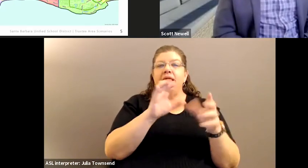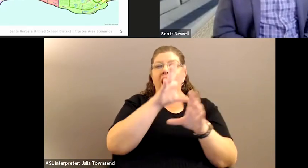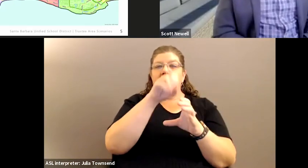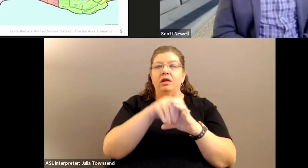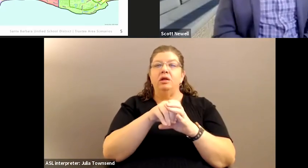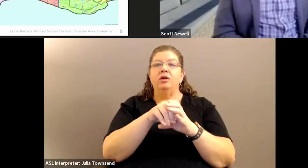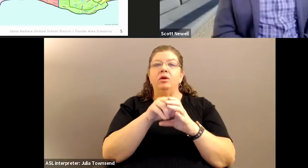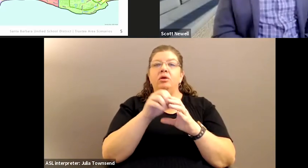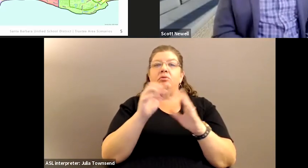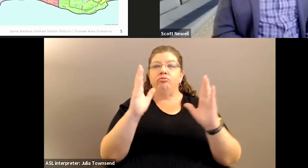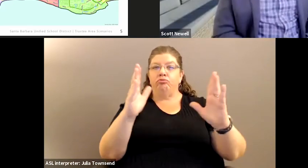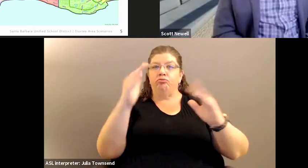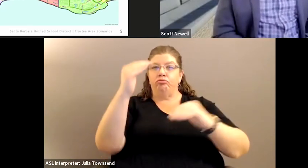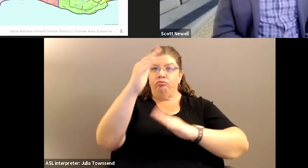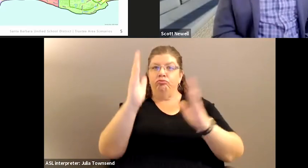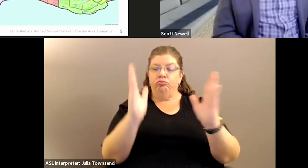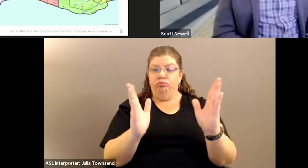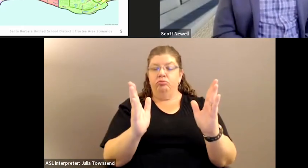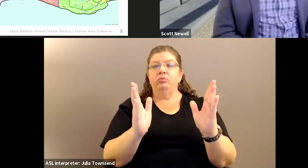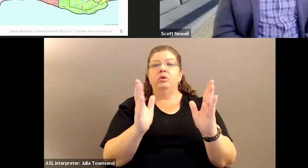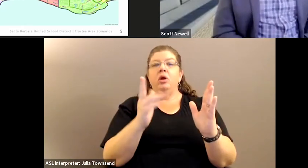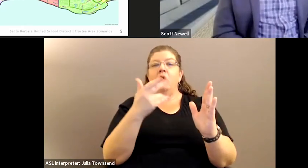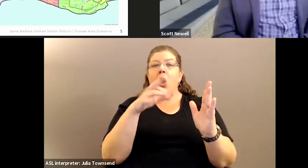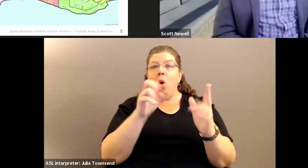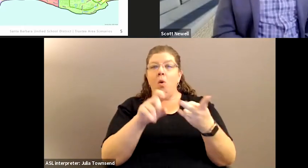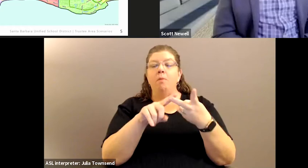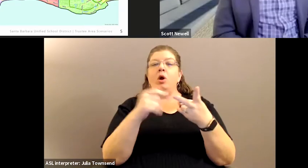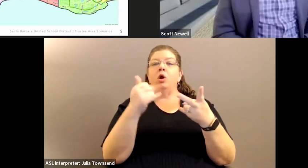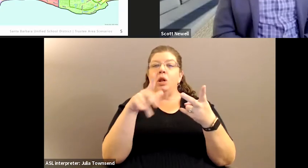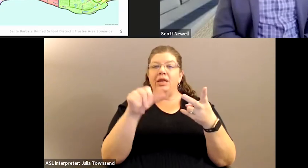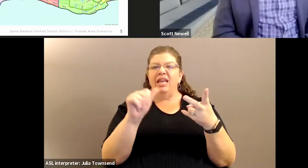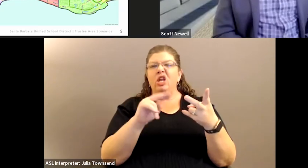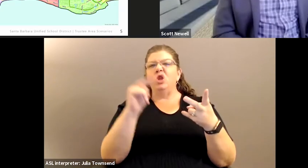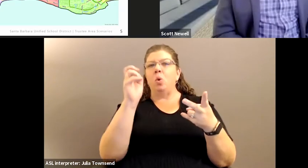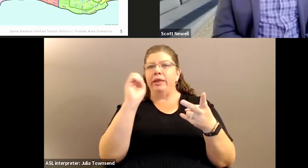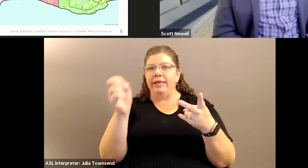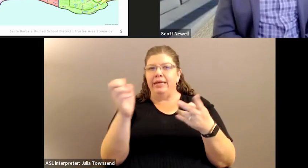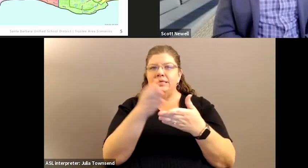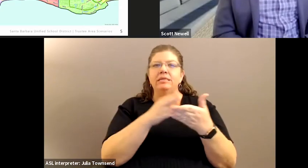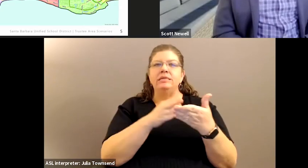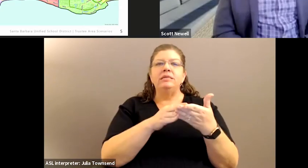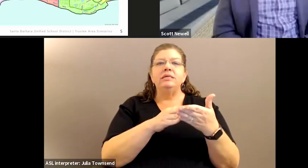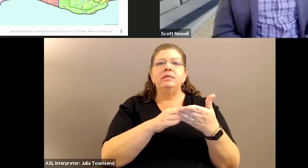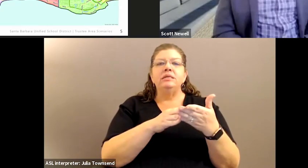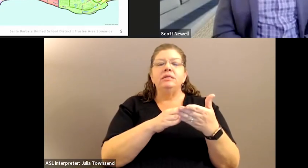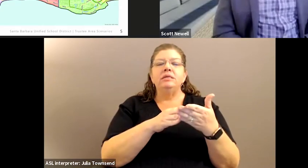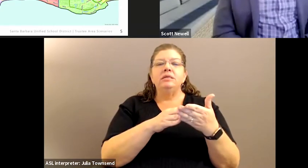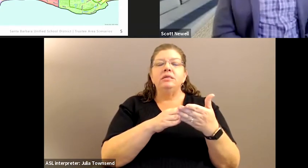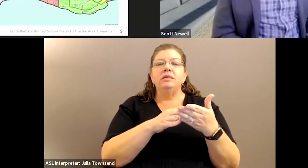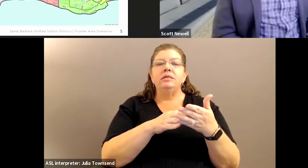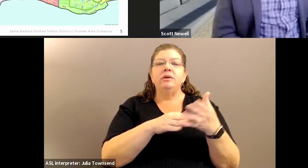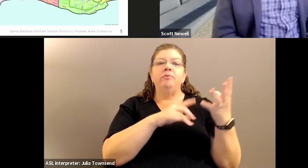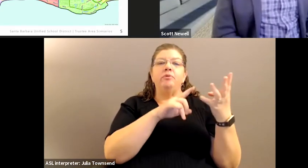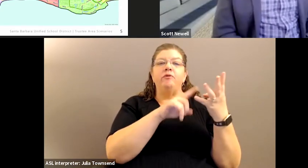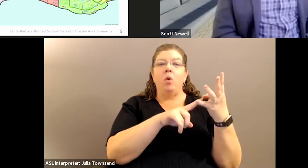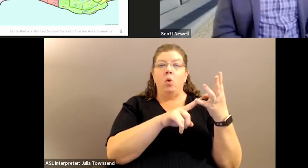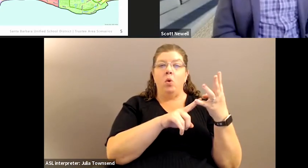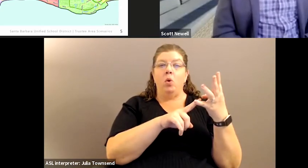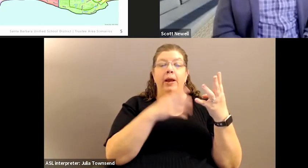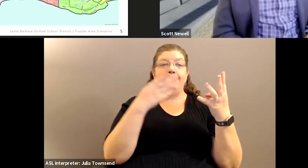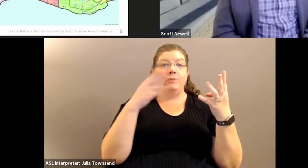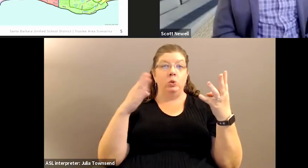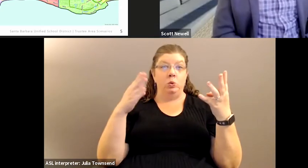hope in this scenario uh portion of goleta the northeast portion and then number four is in the